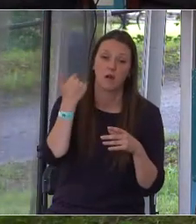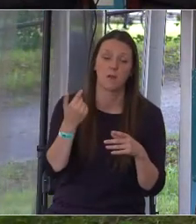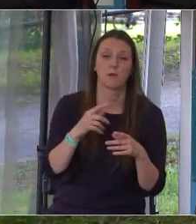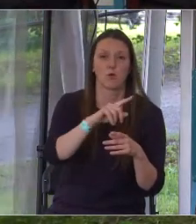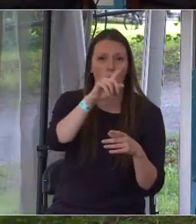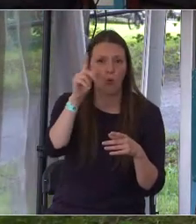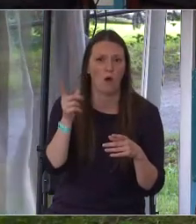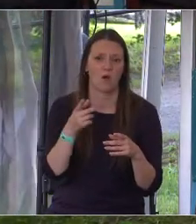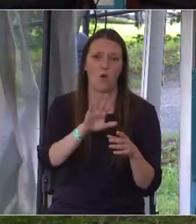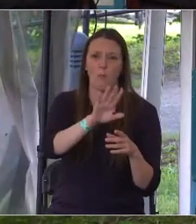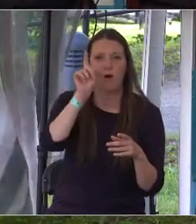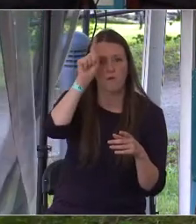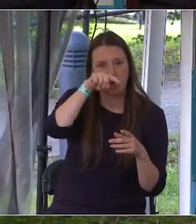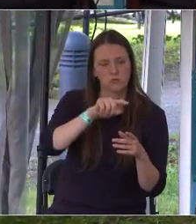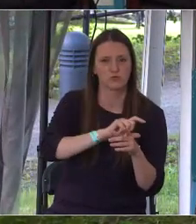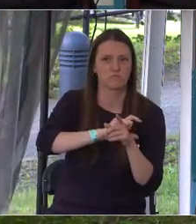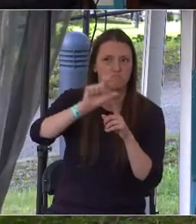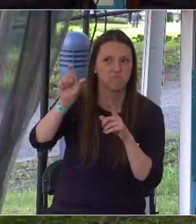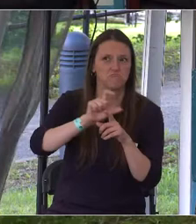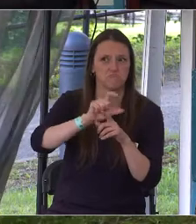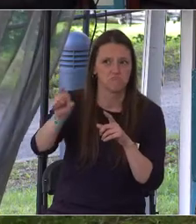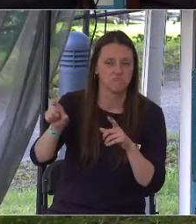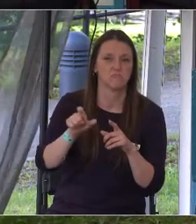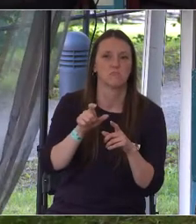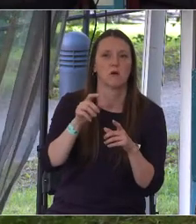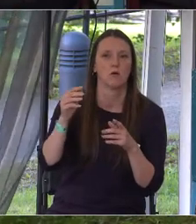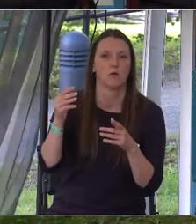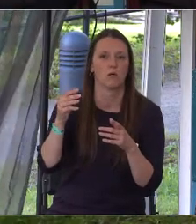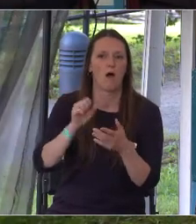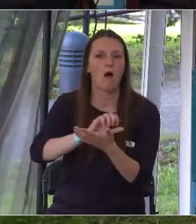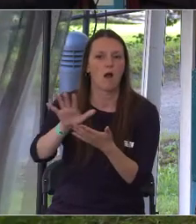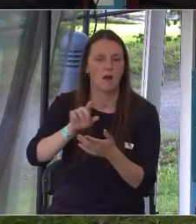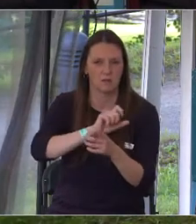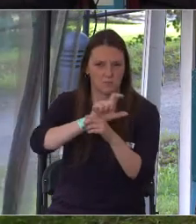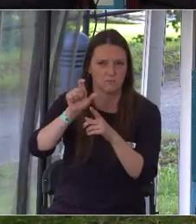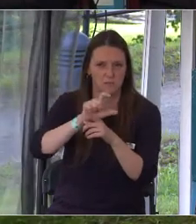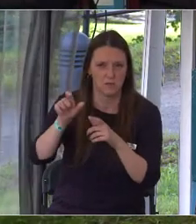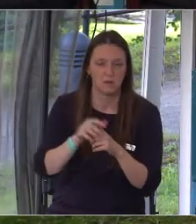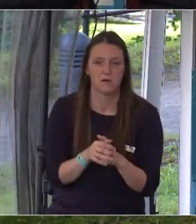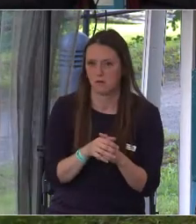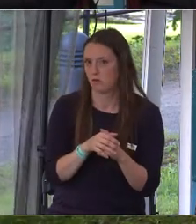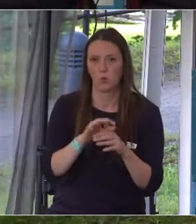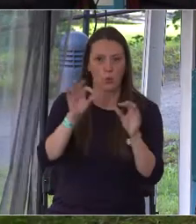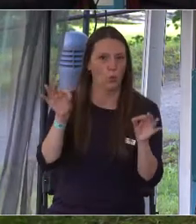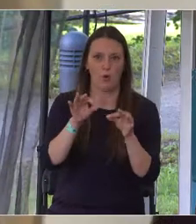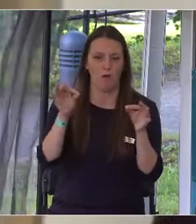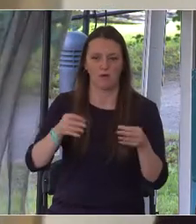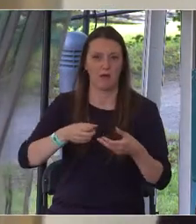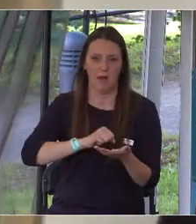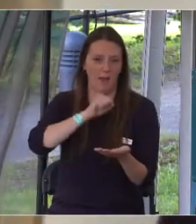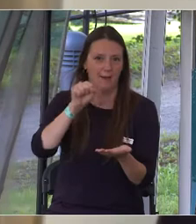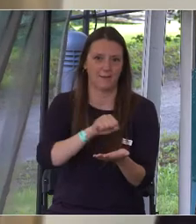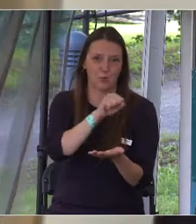of newspapers. But like they were never published. But now when he has a one tools, he can publish it from the other